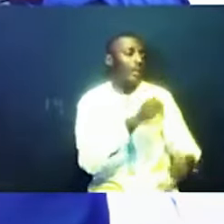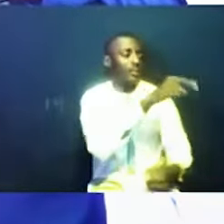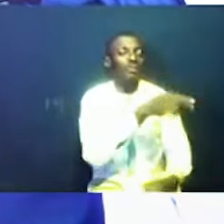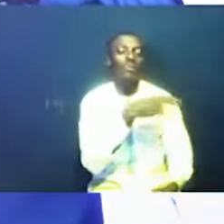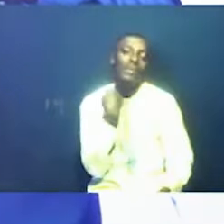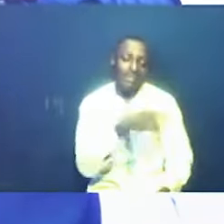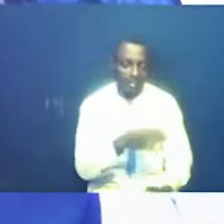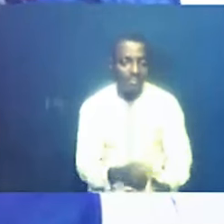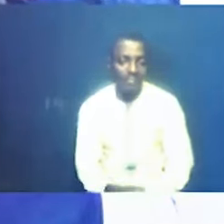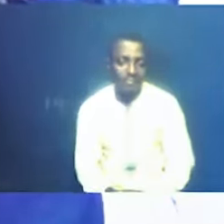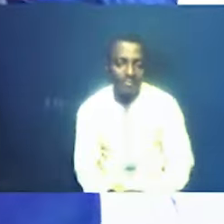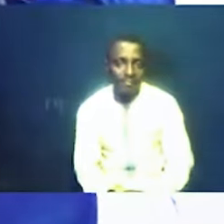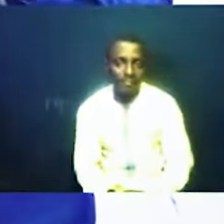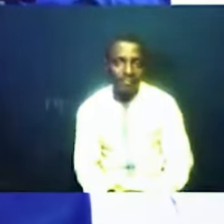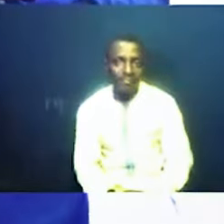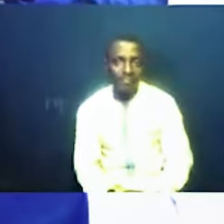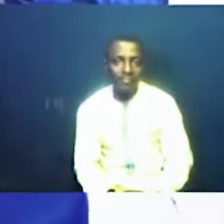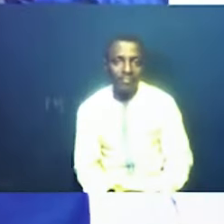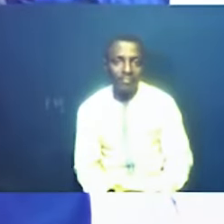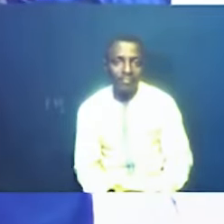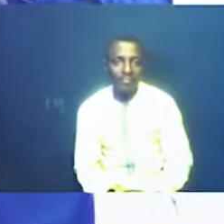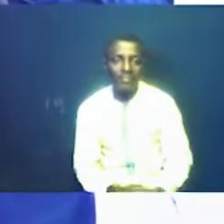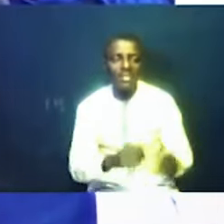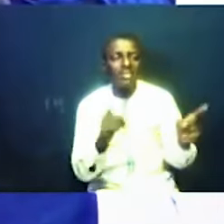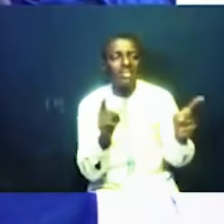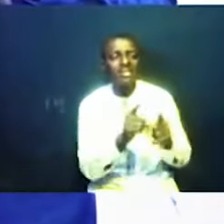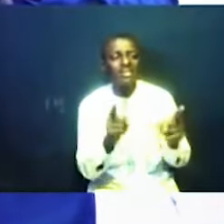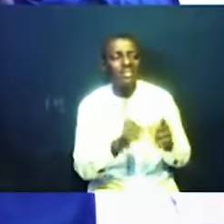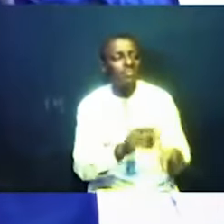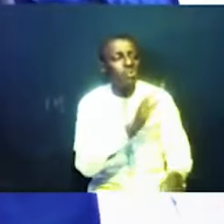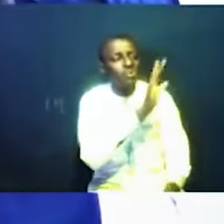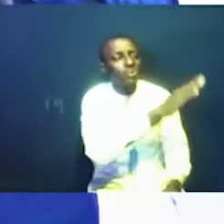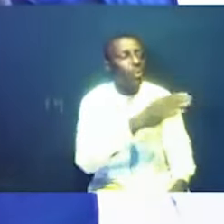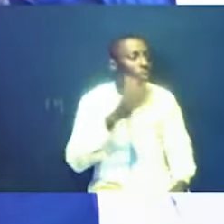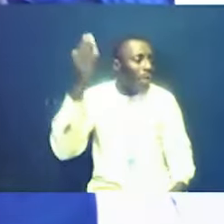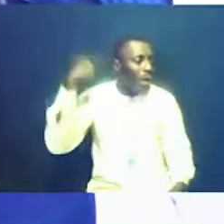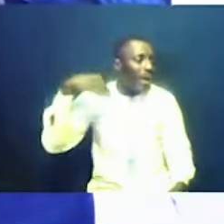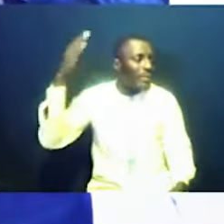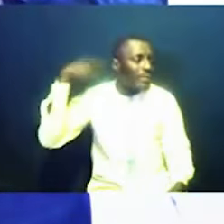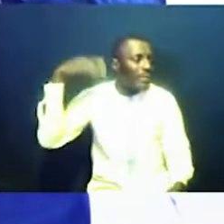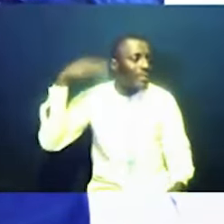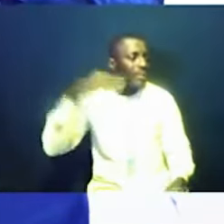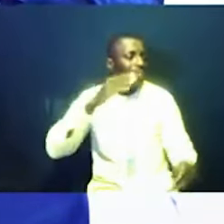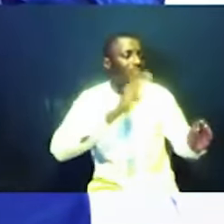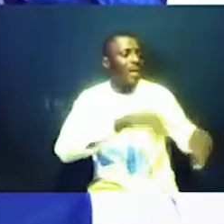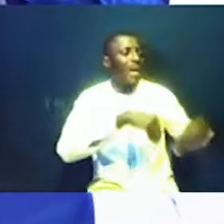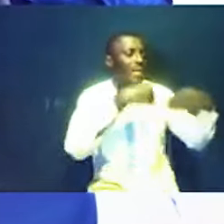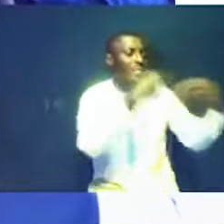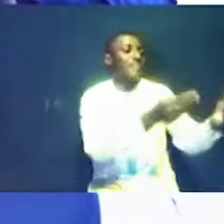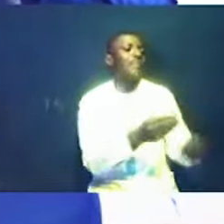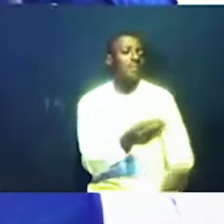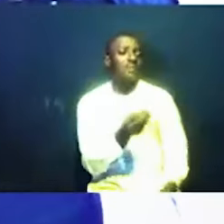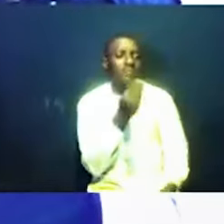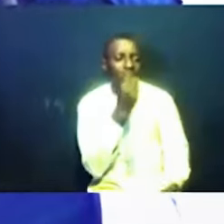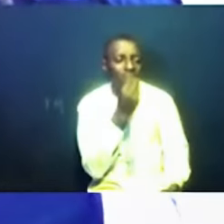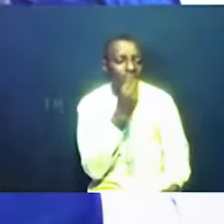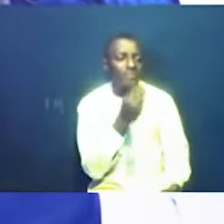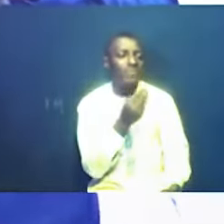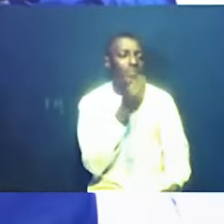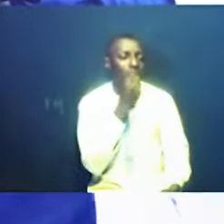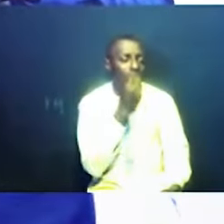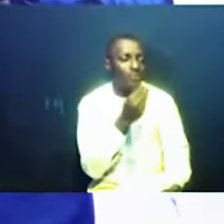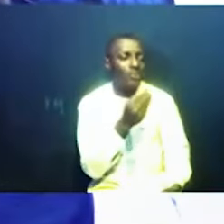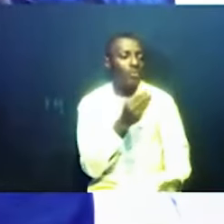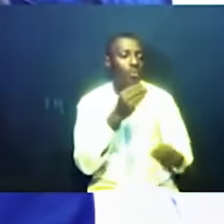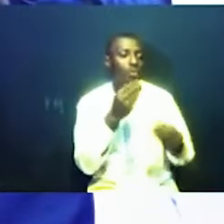ephod in my presence. I also gave your ancestors' family all the food offerings presented